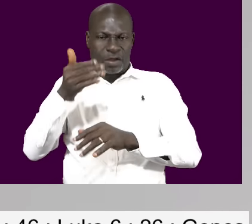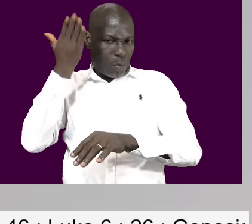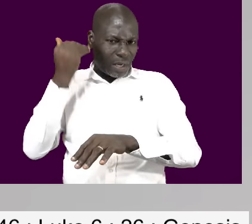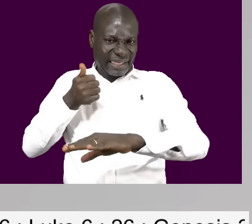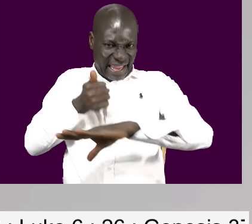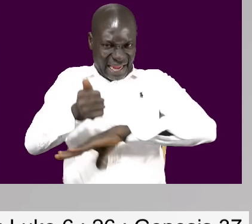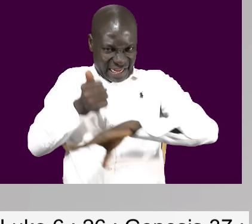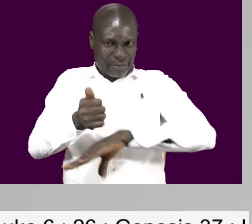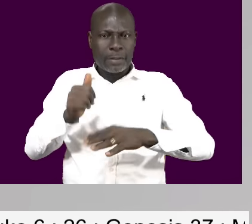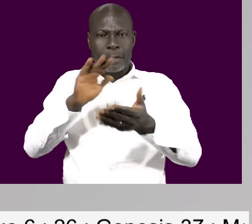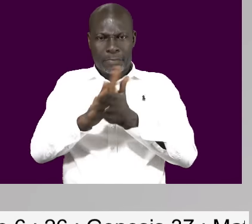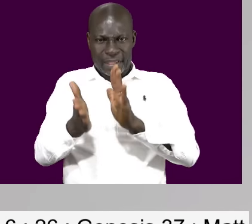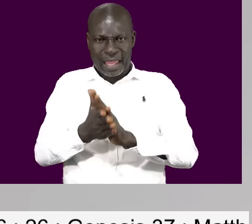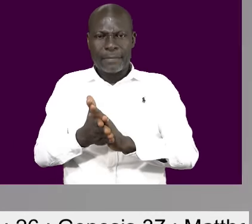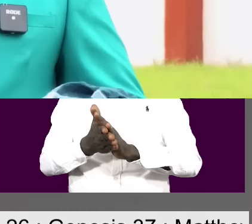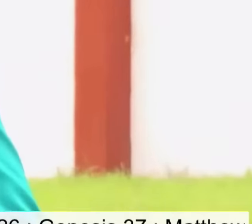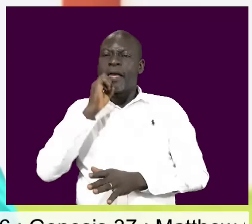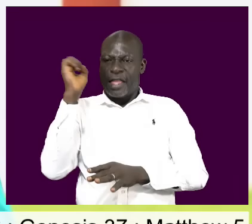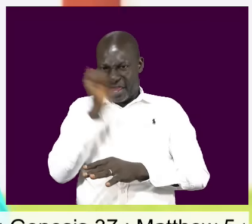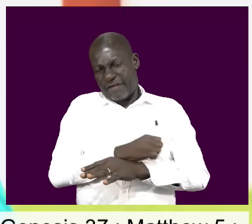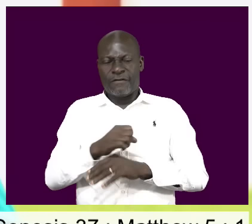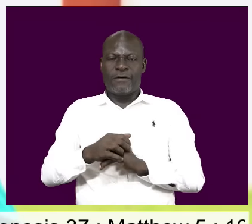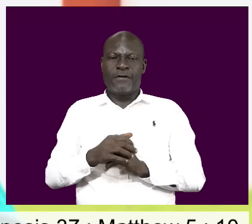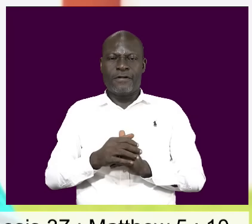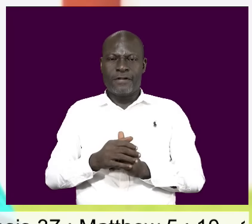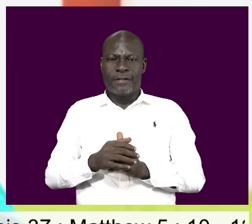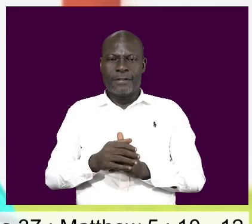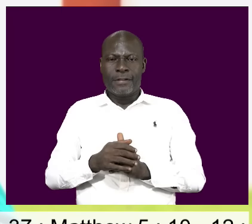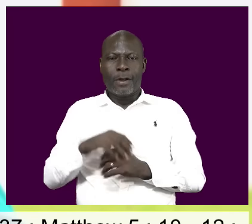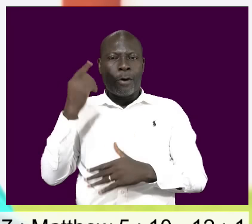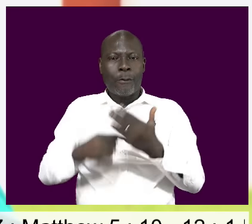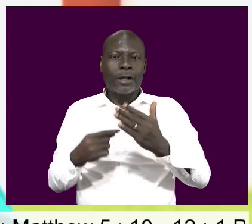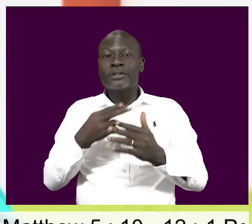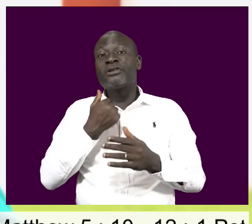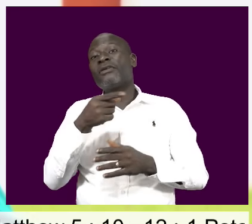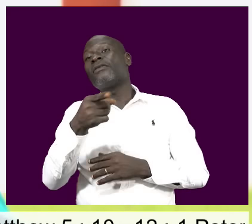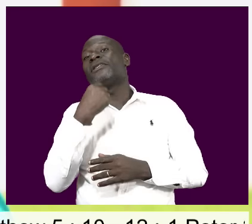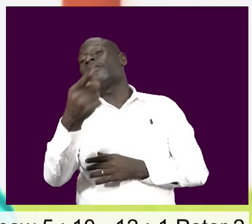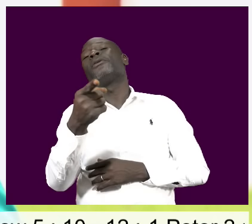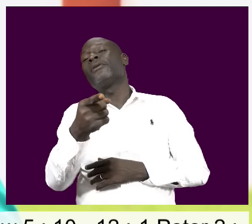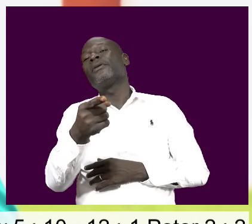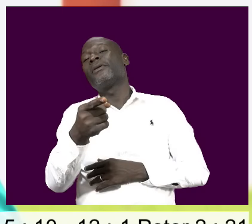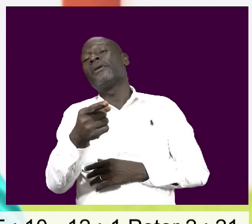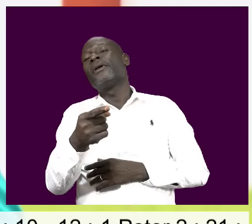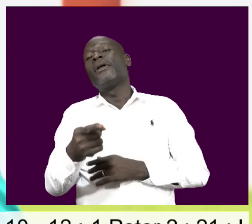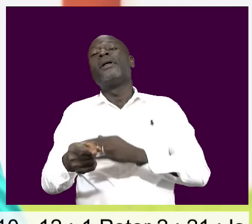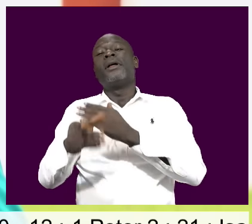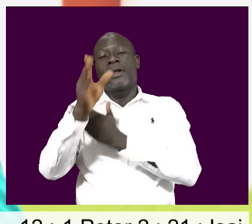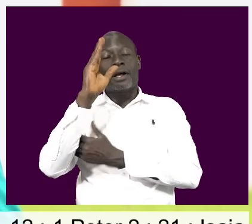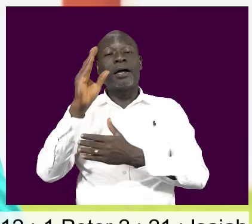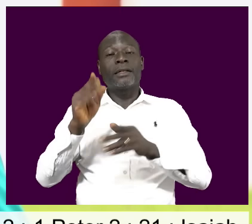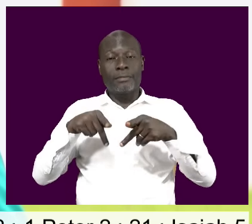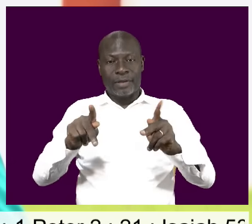of being a demon possessed. Asafo, e dey asem no bi catch that one there. Aya Awurade boa next week sabe